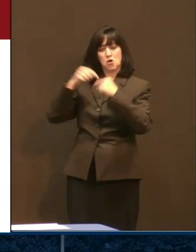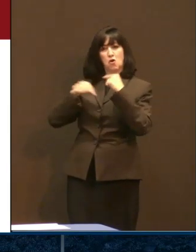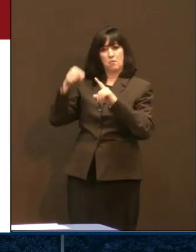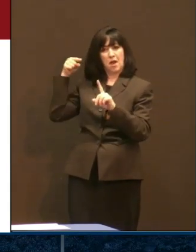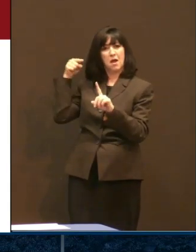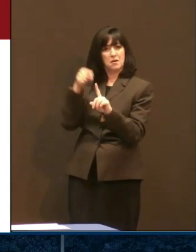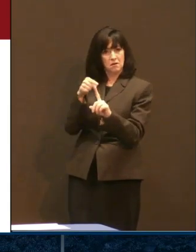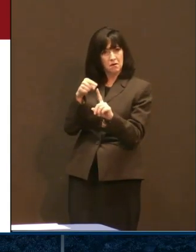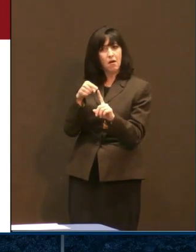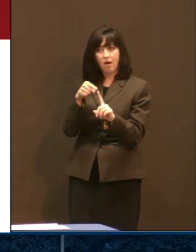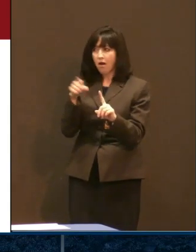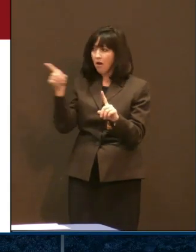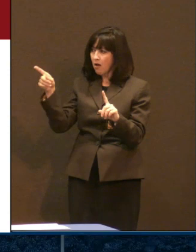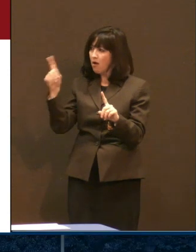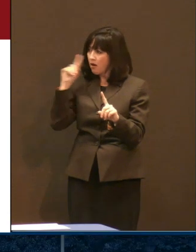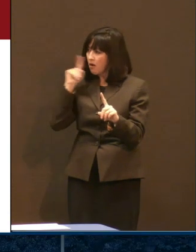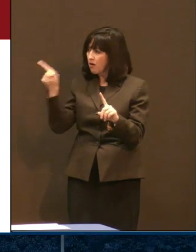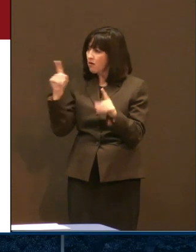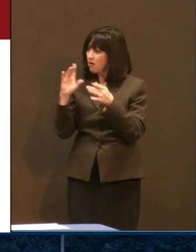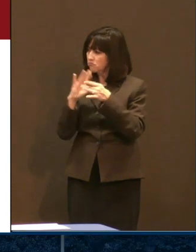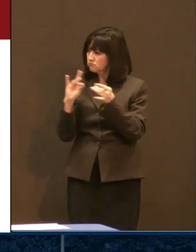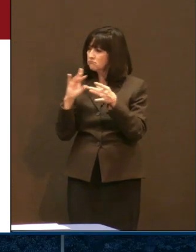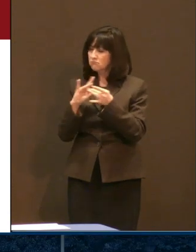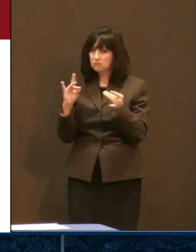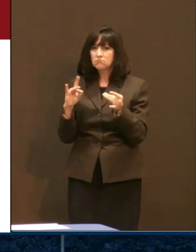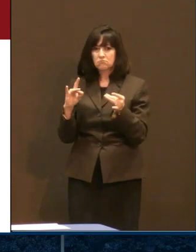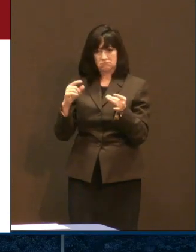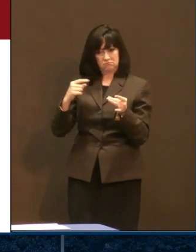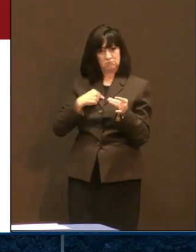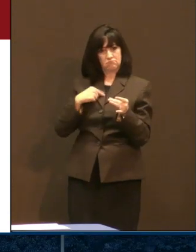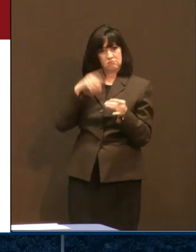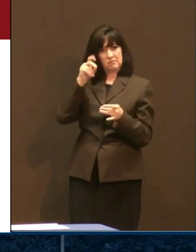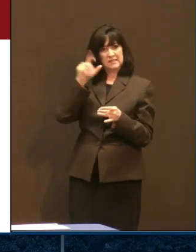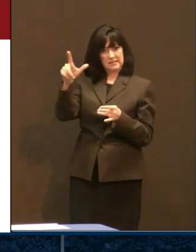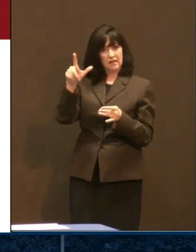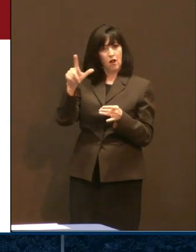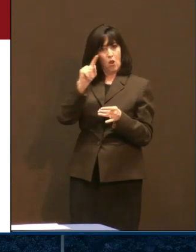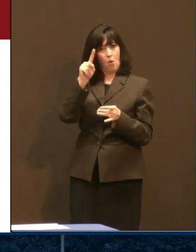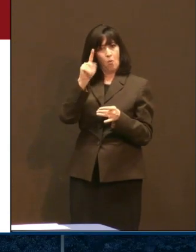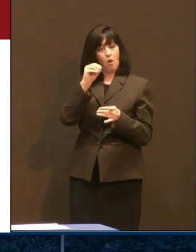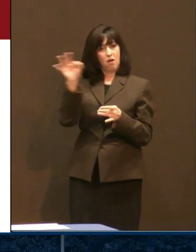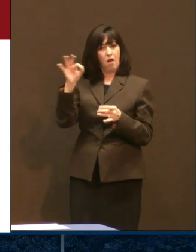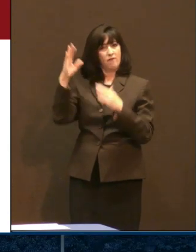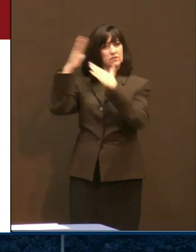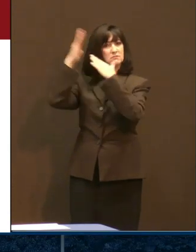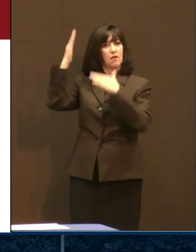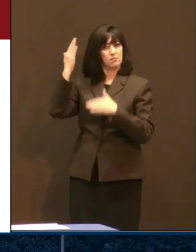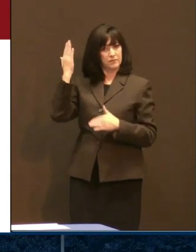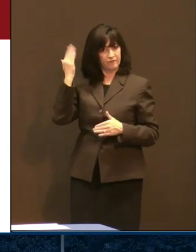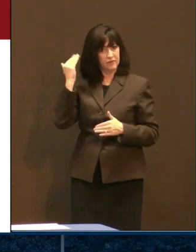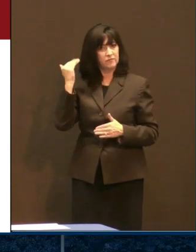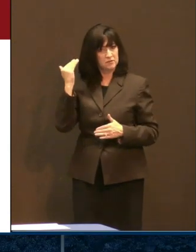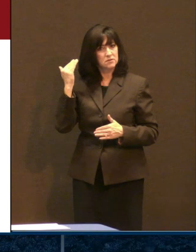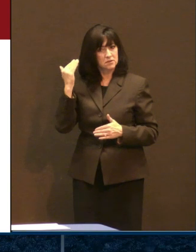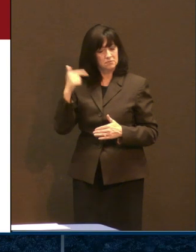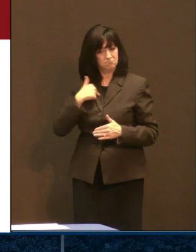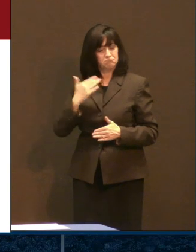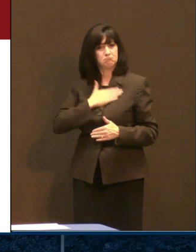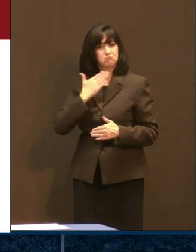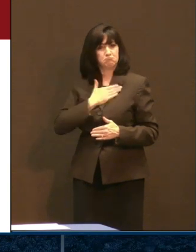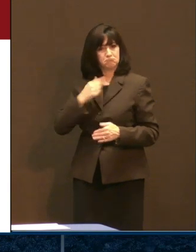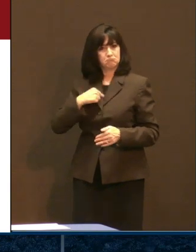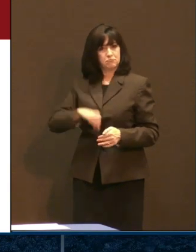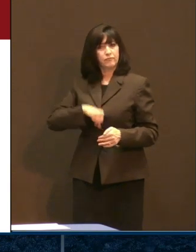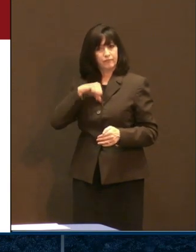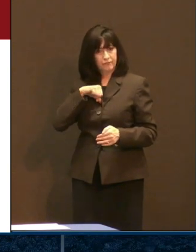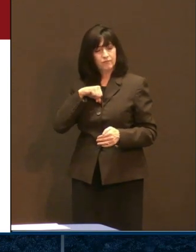we're testing. And I heard you say, and I know that you've been working hard kind of on the next phase of testing, which is really a requirement